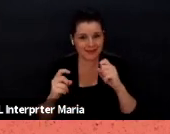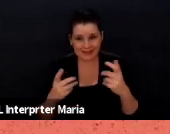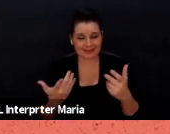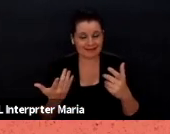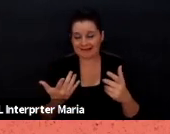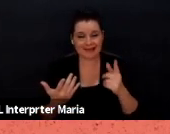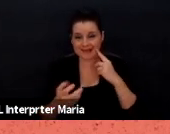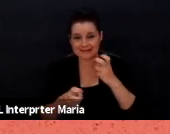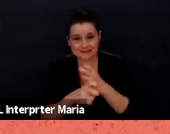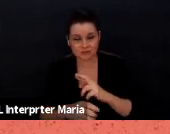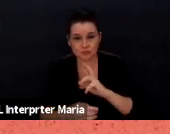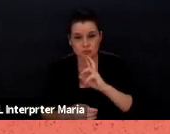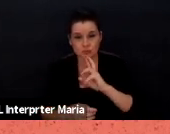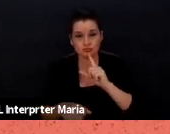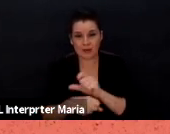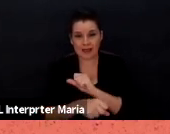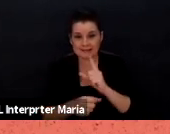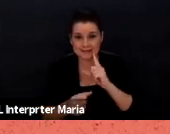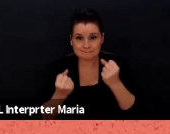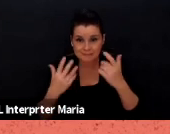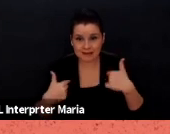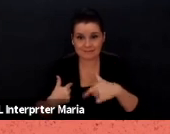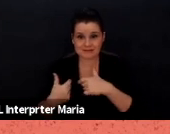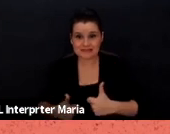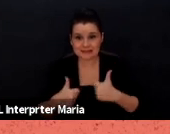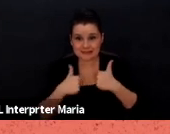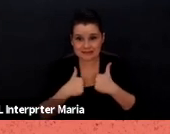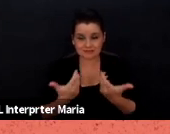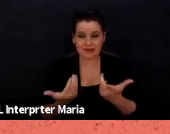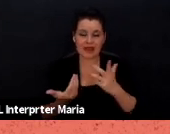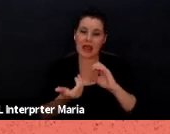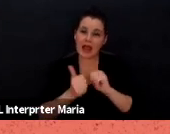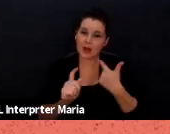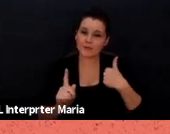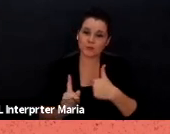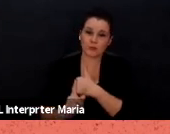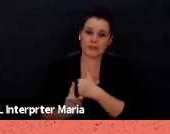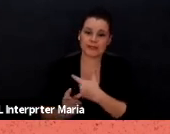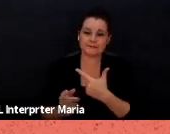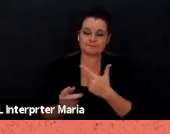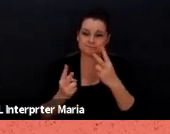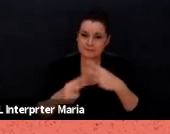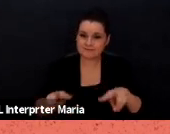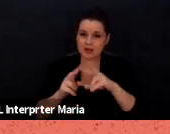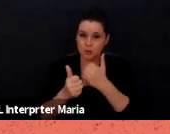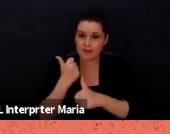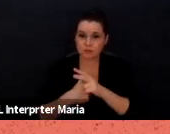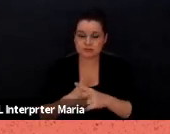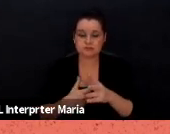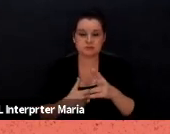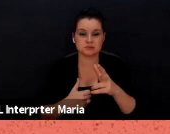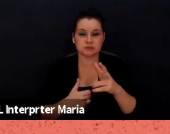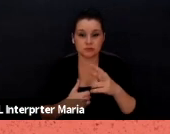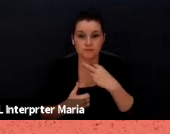a difficult reality that many of us live in. It's like, how do we value everyone's voices